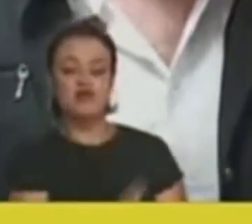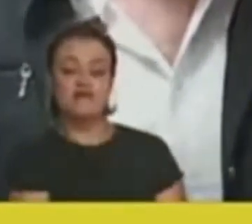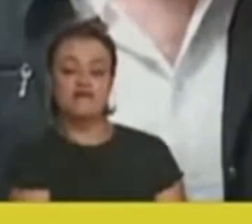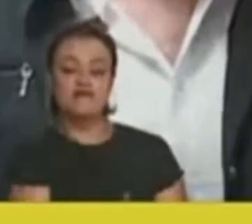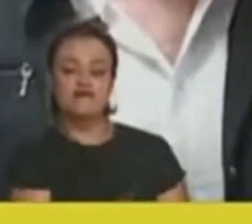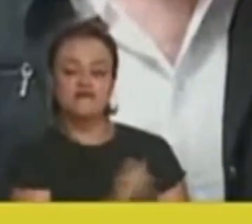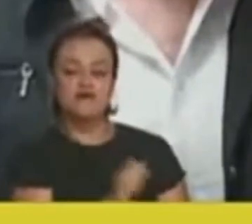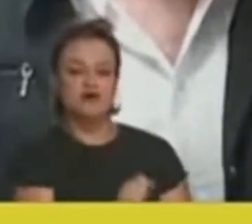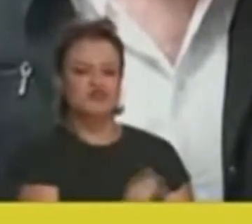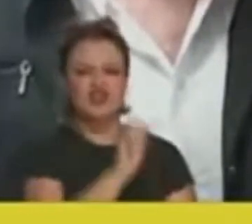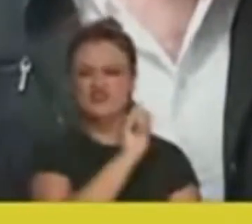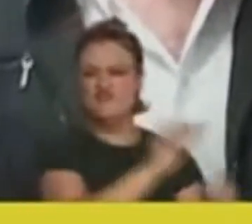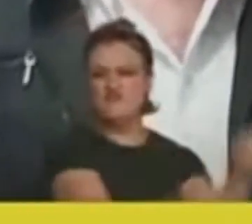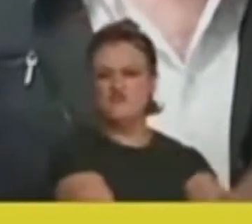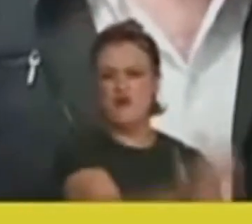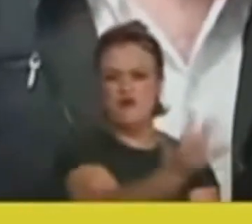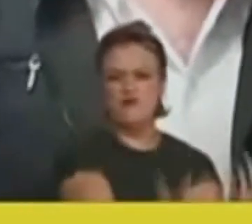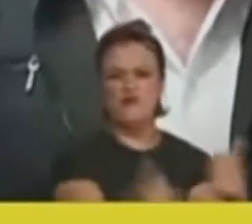to ensure security.